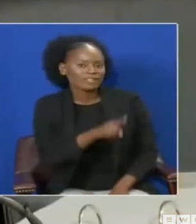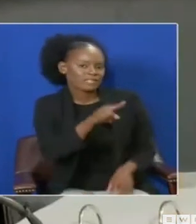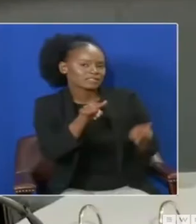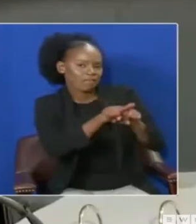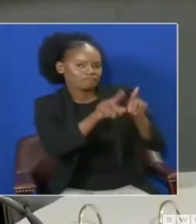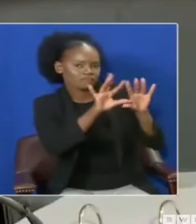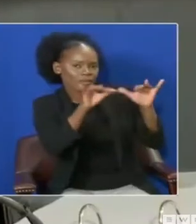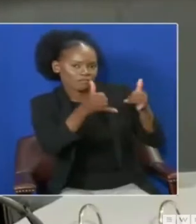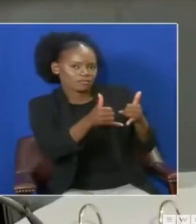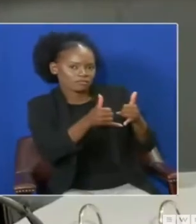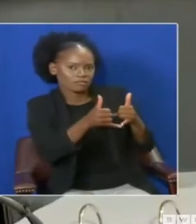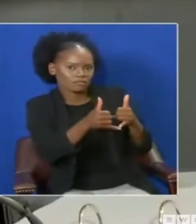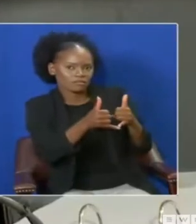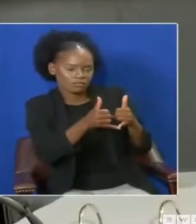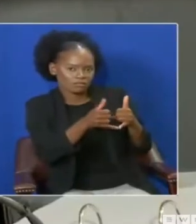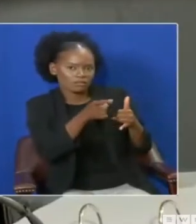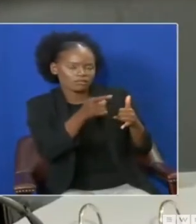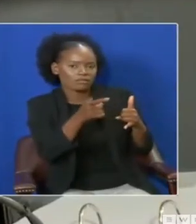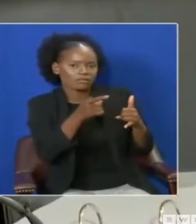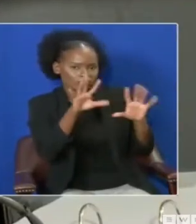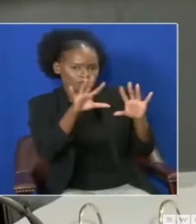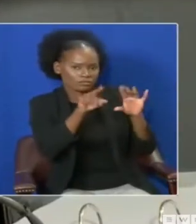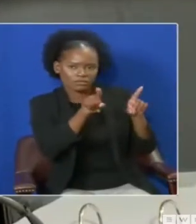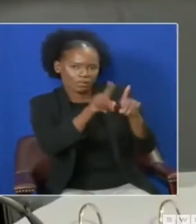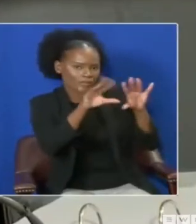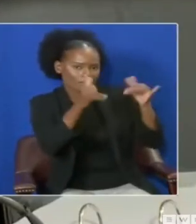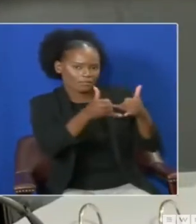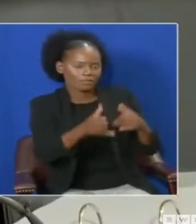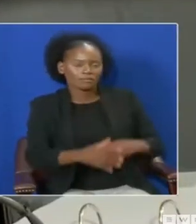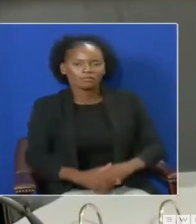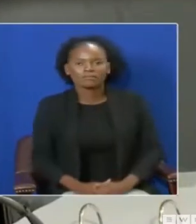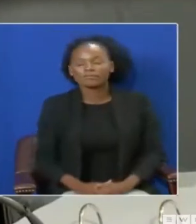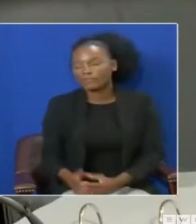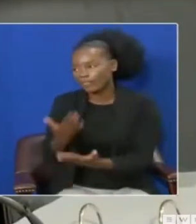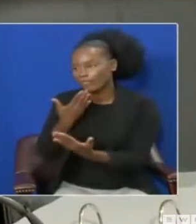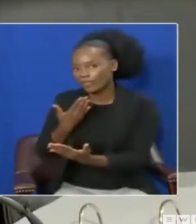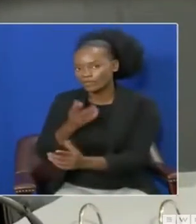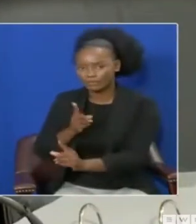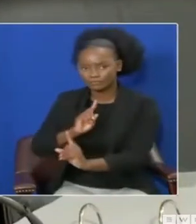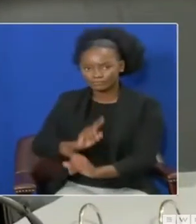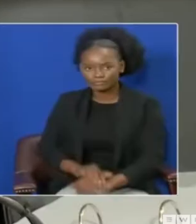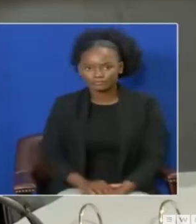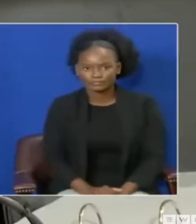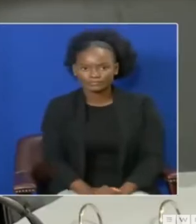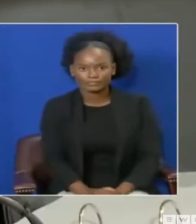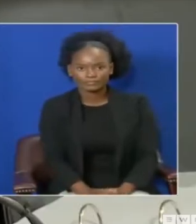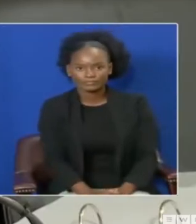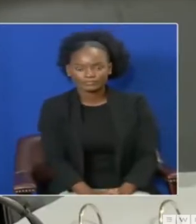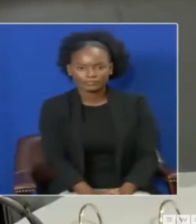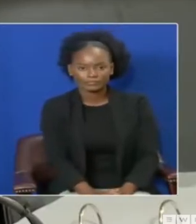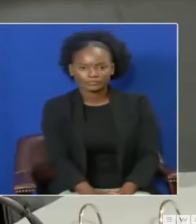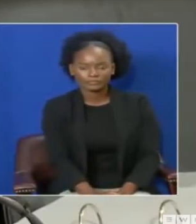same company, Commissioner Beloy. Okay. Thank you.